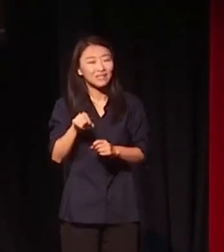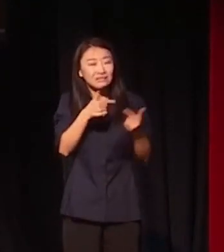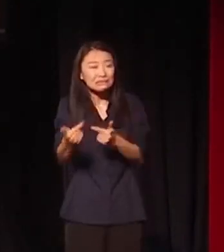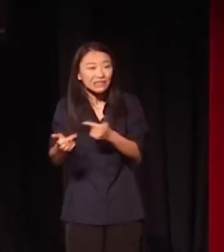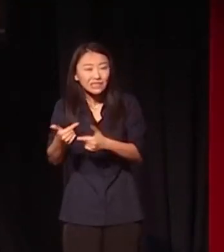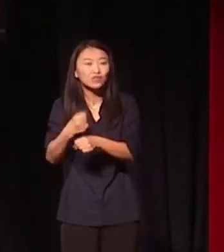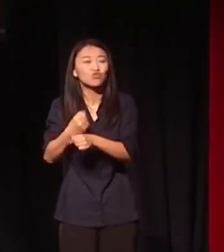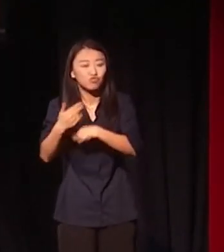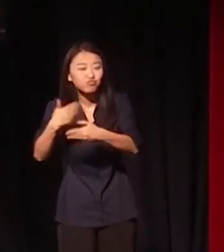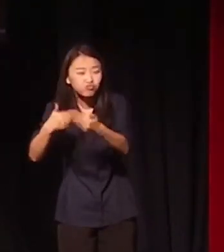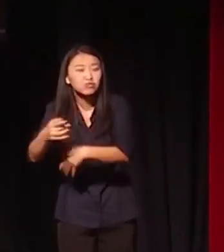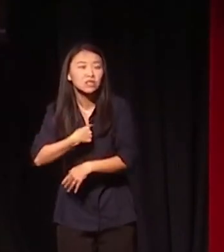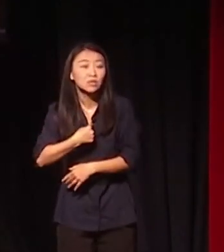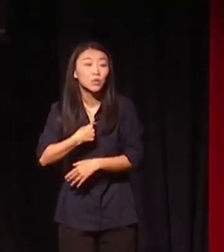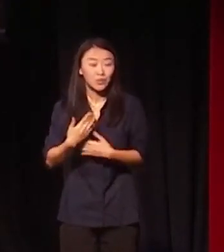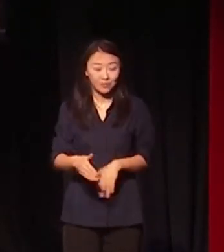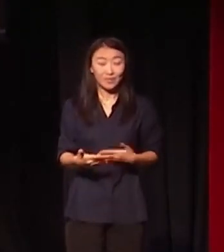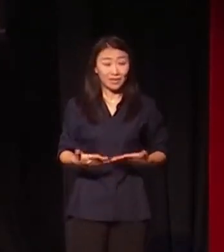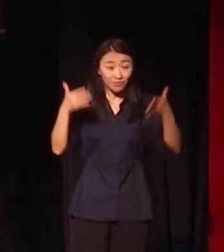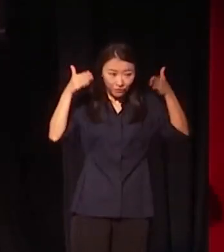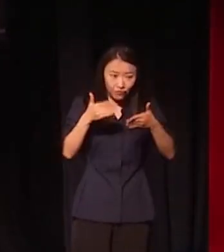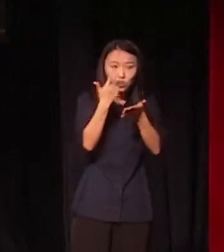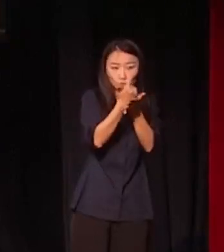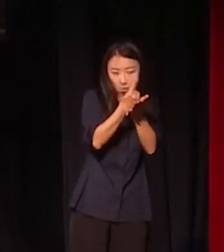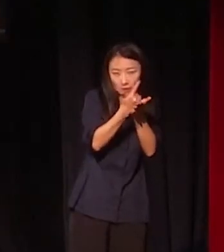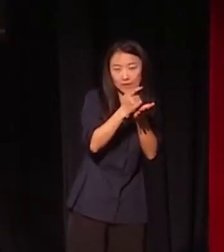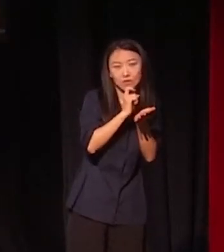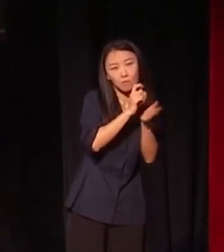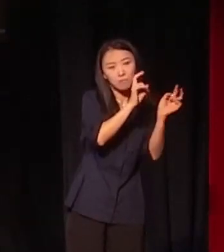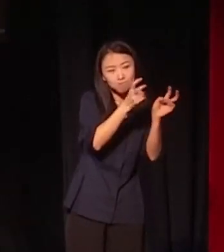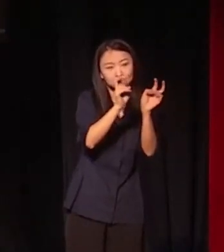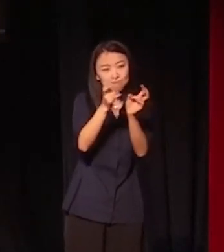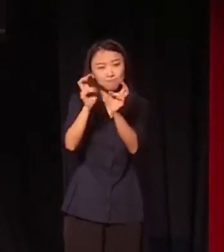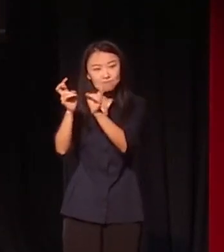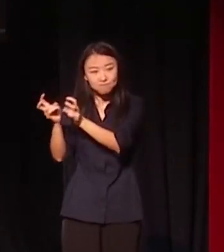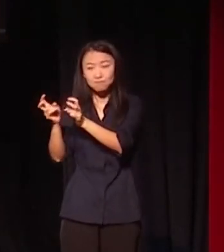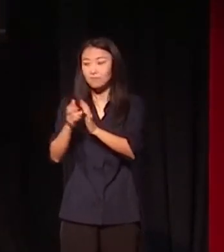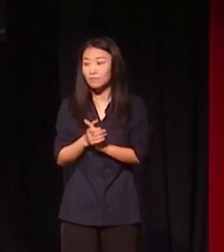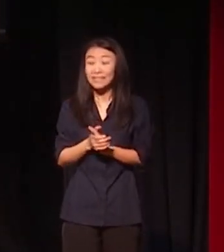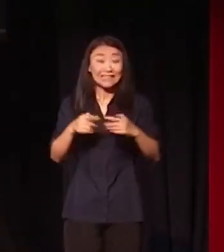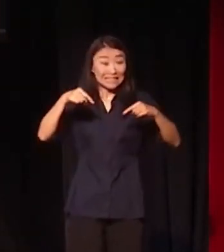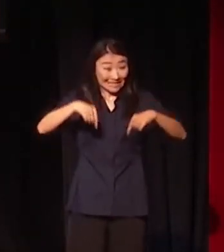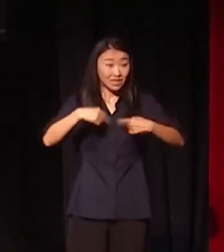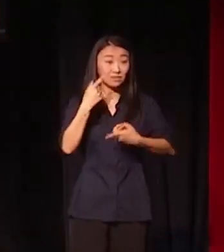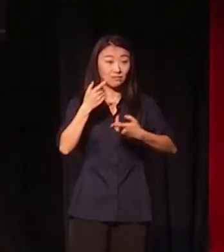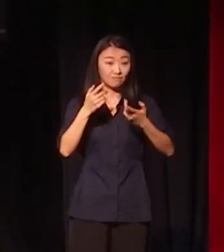So now I'm going to focus on a few key themes that have been highlighted throughout this